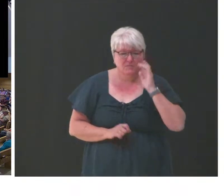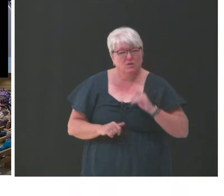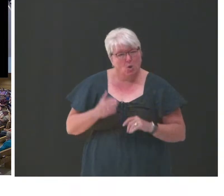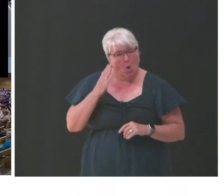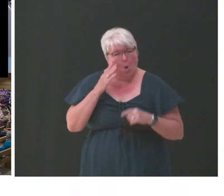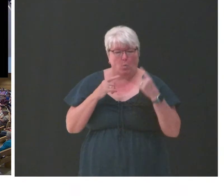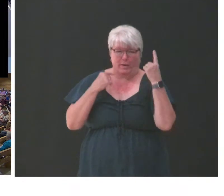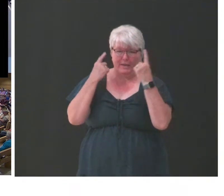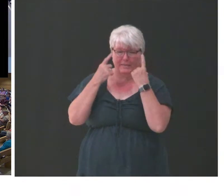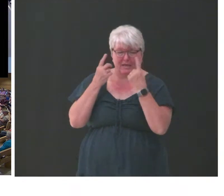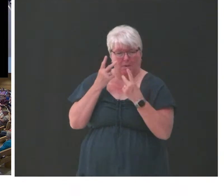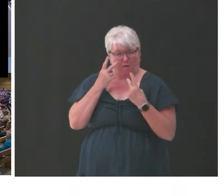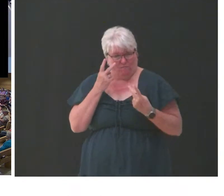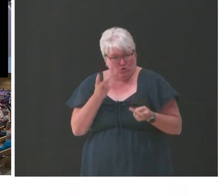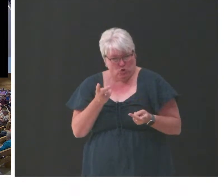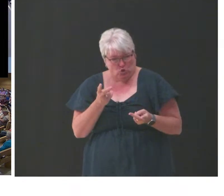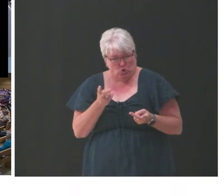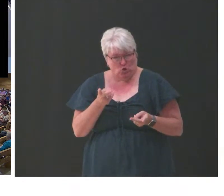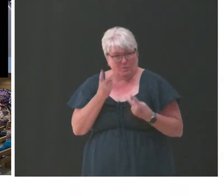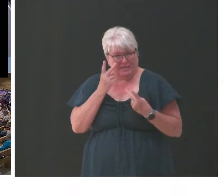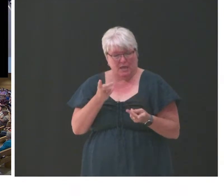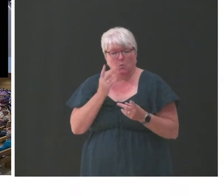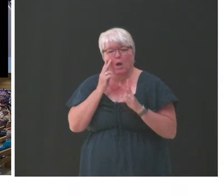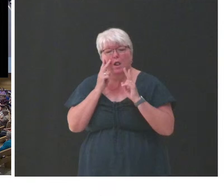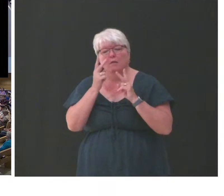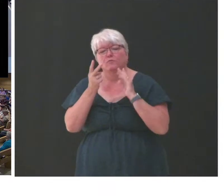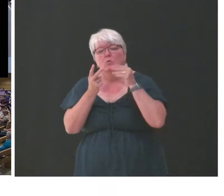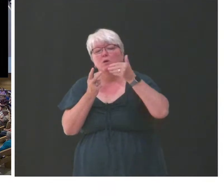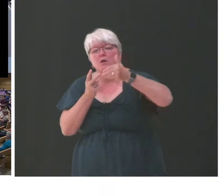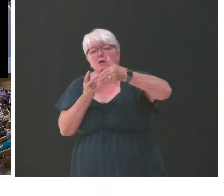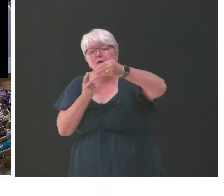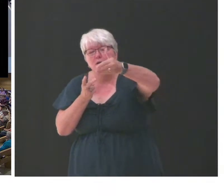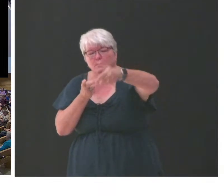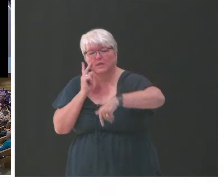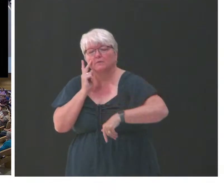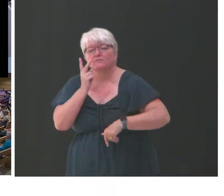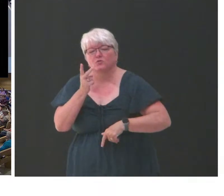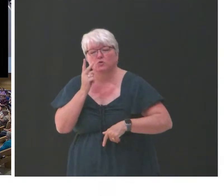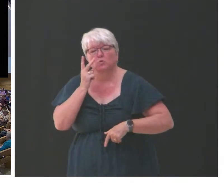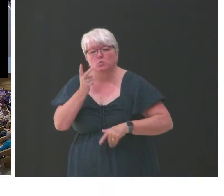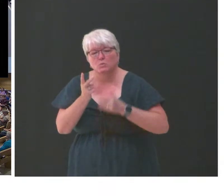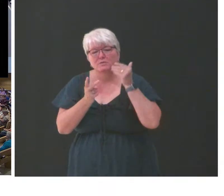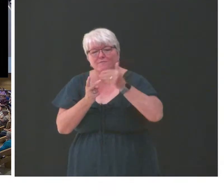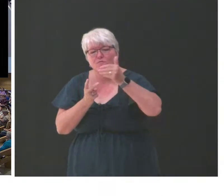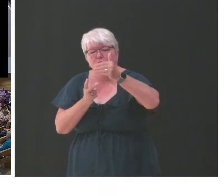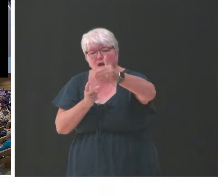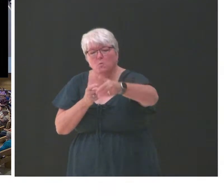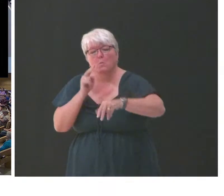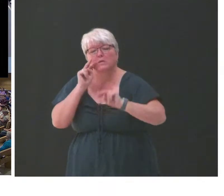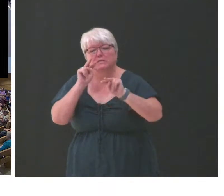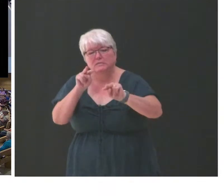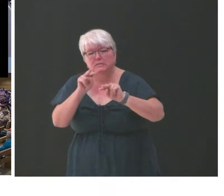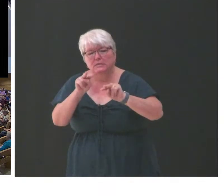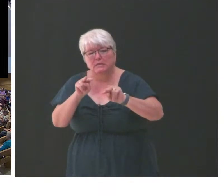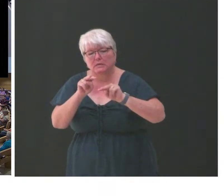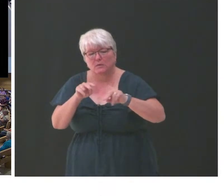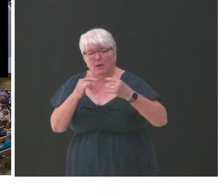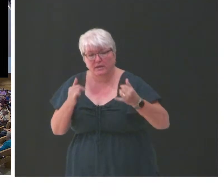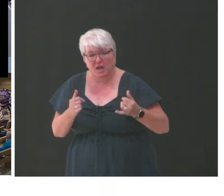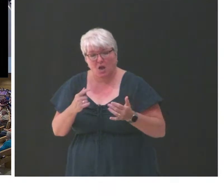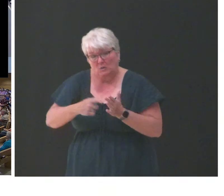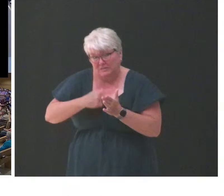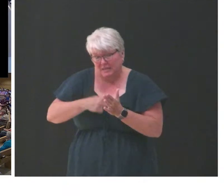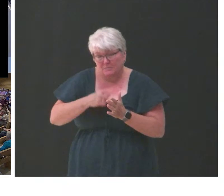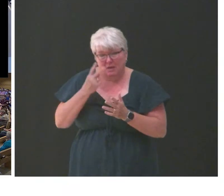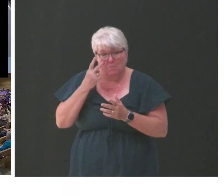think about view sometime and we just kind of think about what's ahead of us. We think about what's in front or what we can see right now. But sometimes